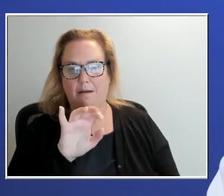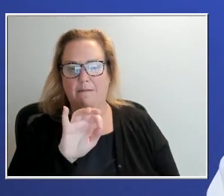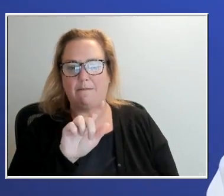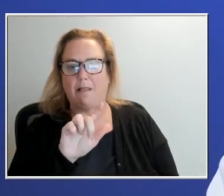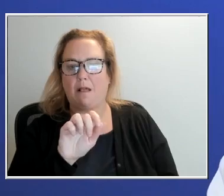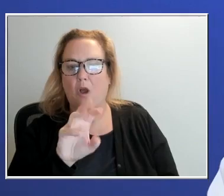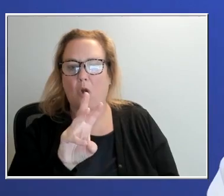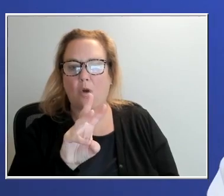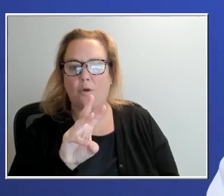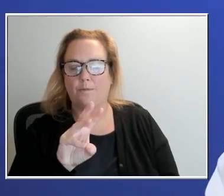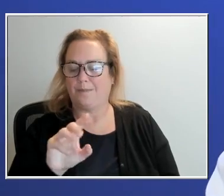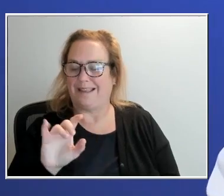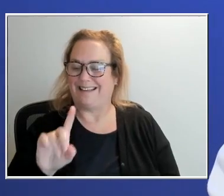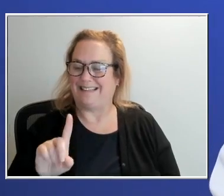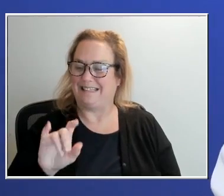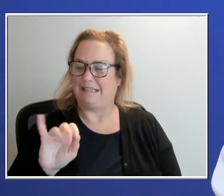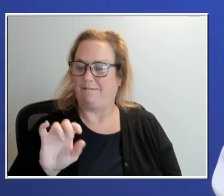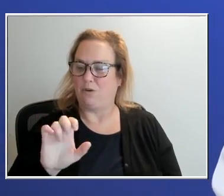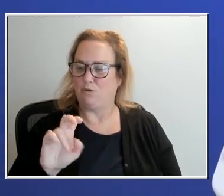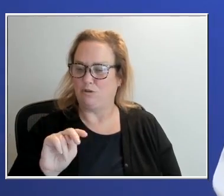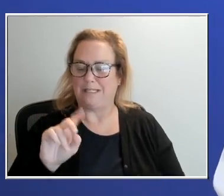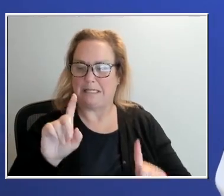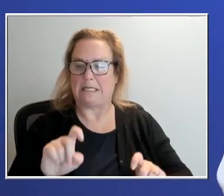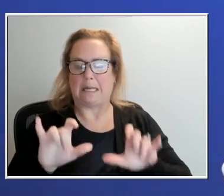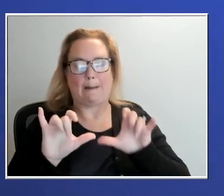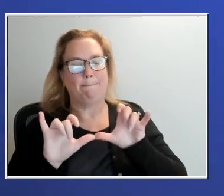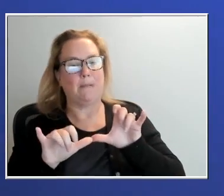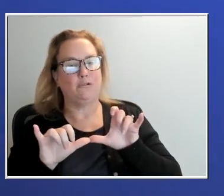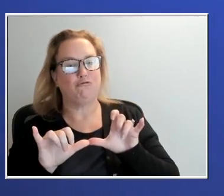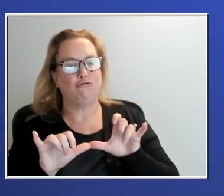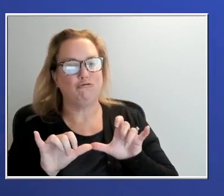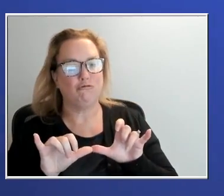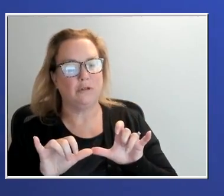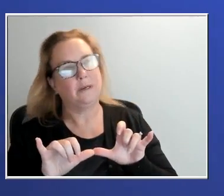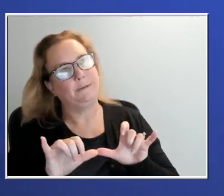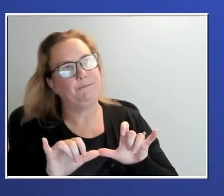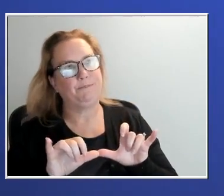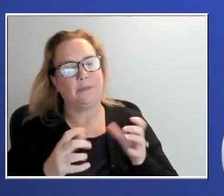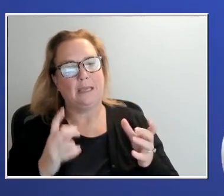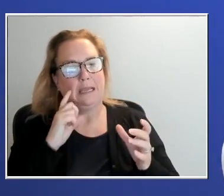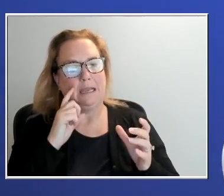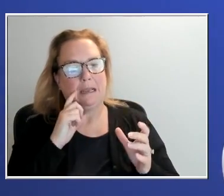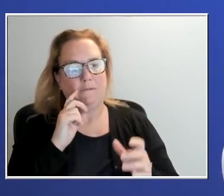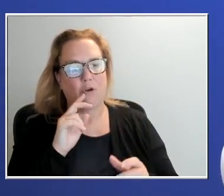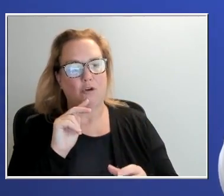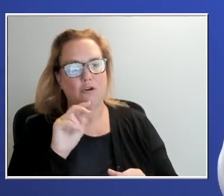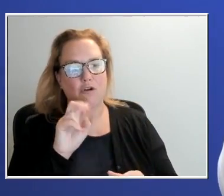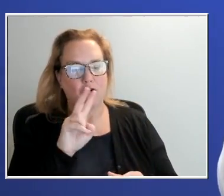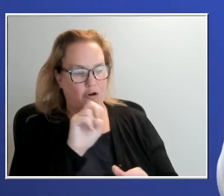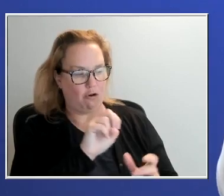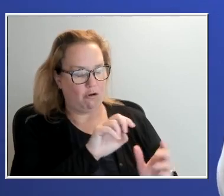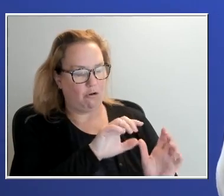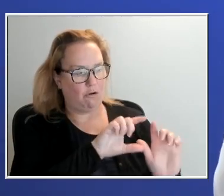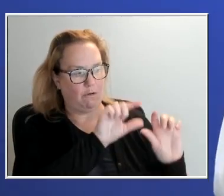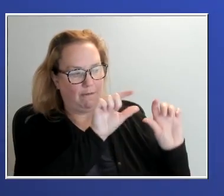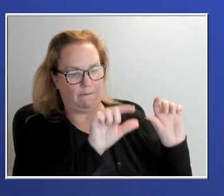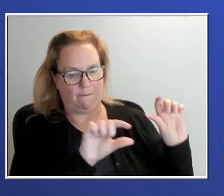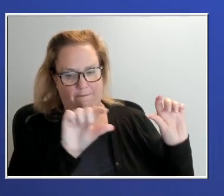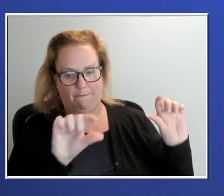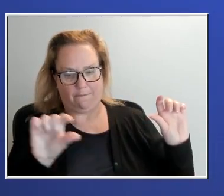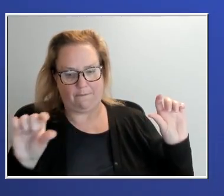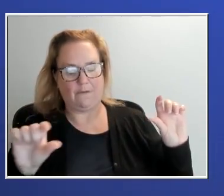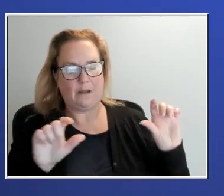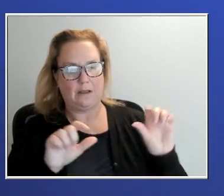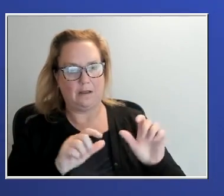diffusion tensor imaging. Basically what it measures is that if your nerve track is intact or not. So generally